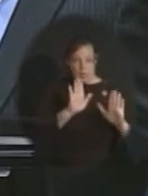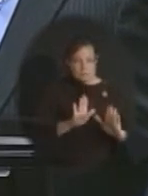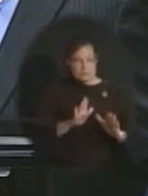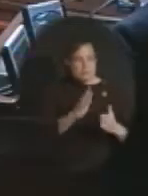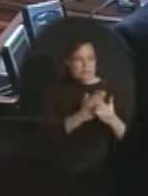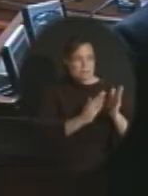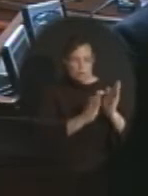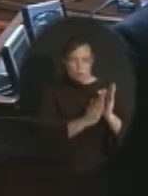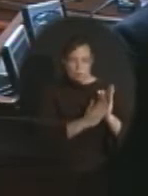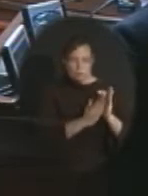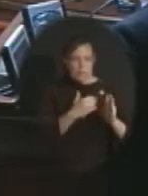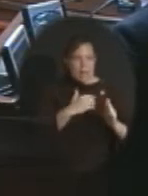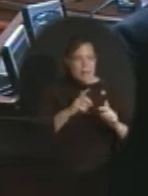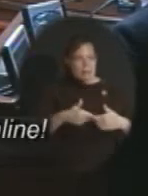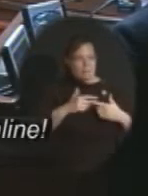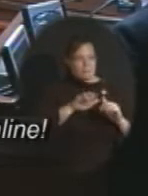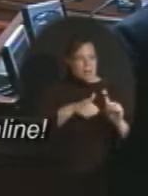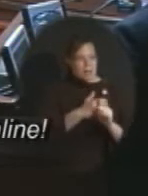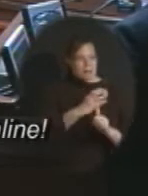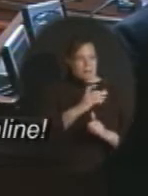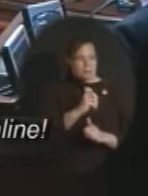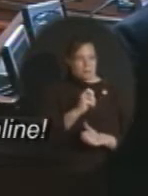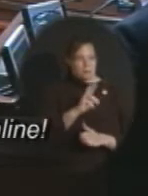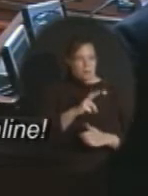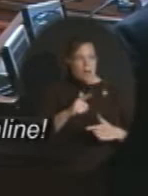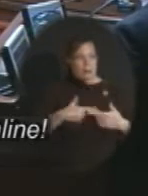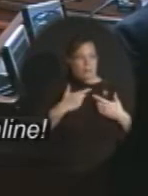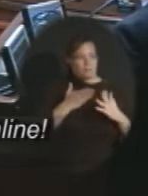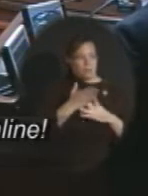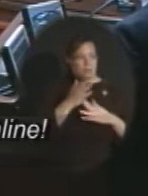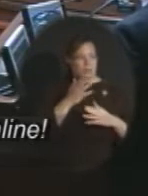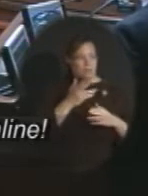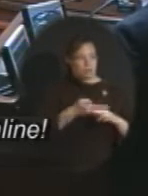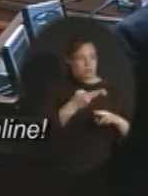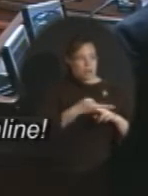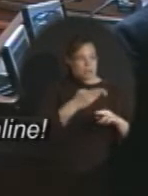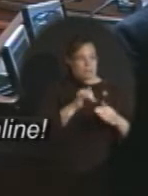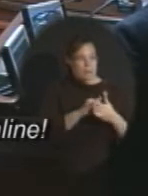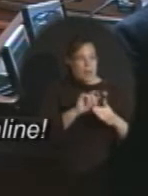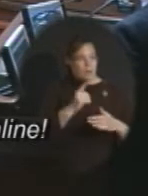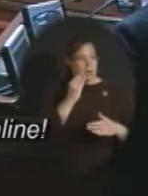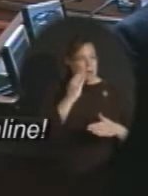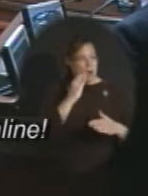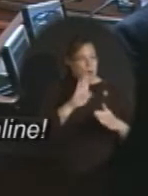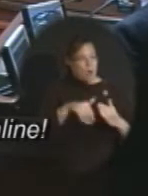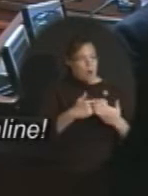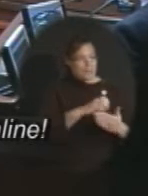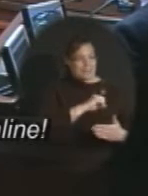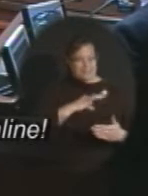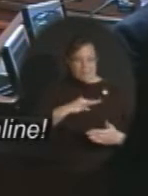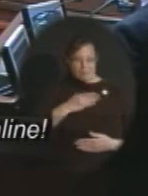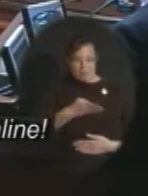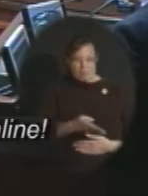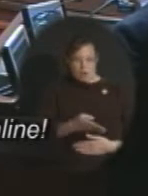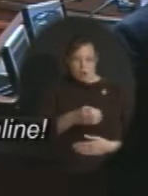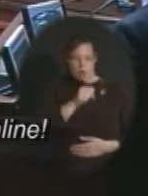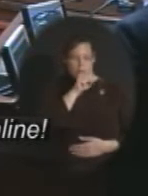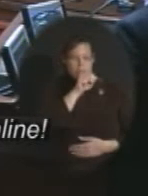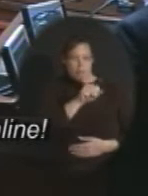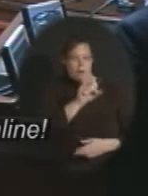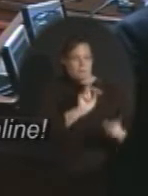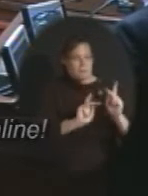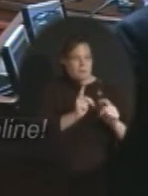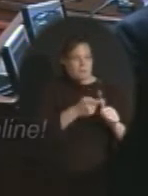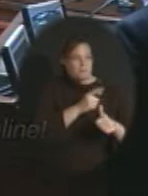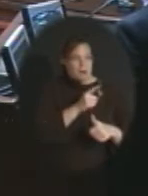kudos, I live right behind Central, so I lived through the construction on that one. And I know all the staff over there just loved the people from